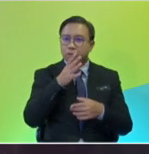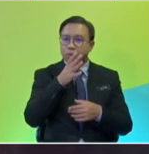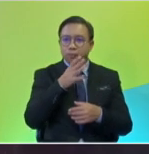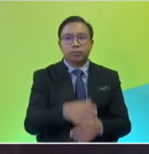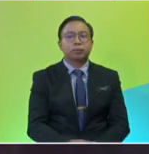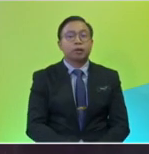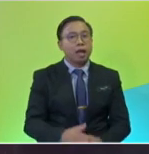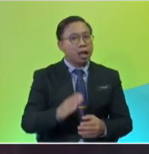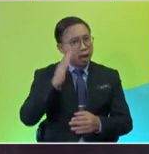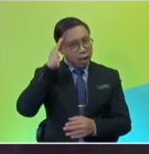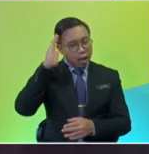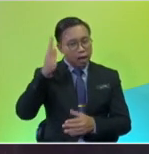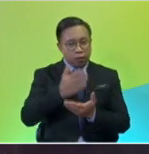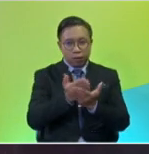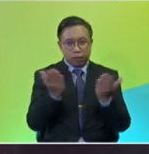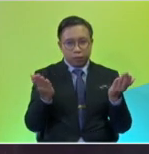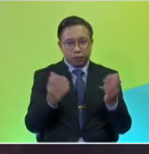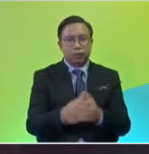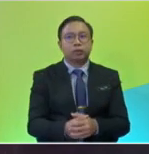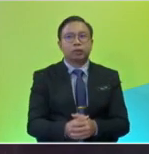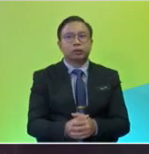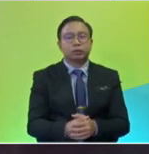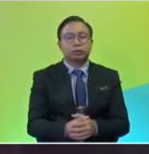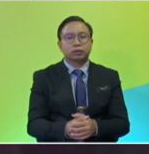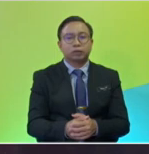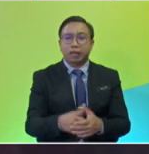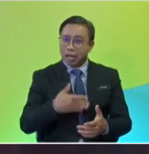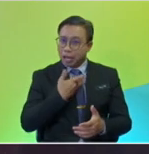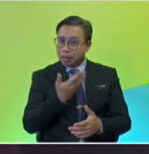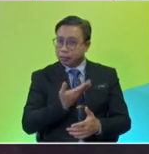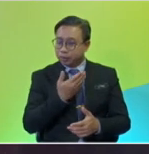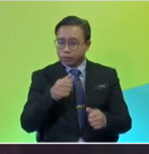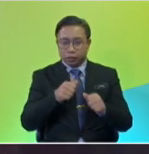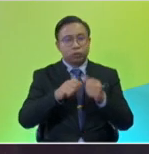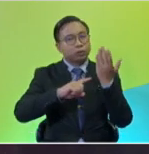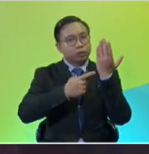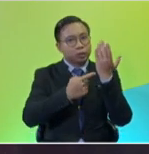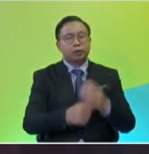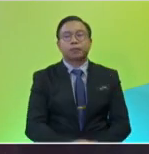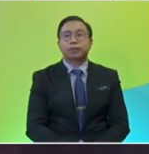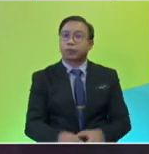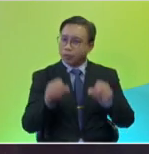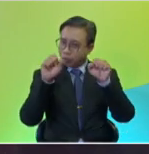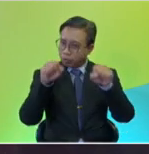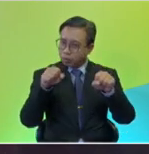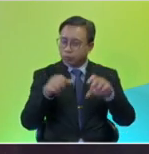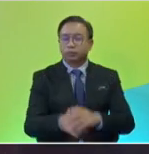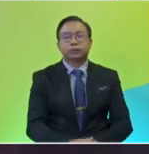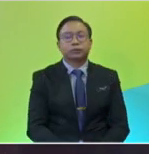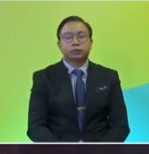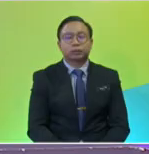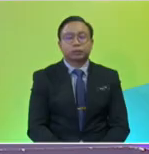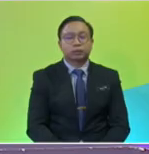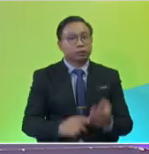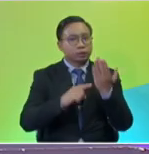Hello, everyone. So, looks like everyone is excited to begin, shall we? Yes, Sean. All right. We shall begin.